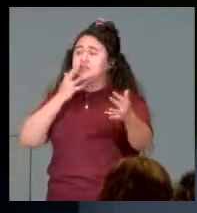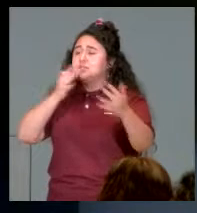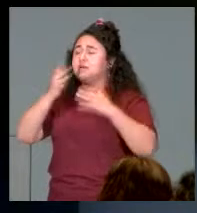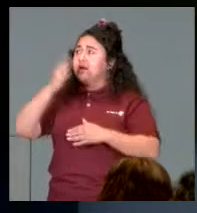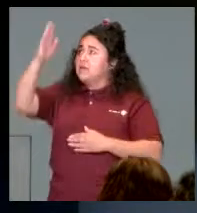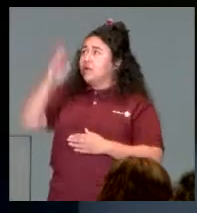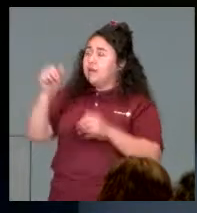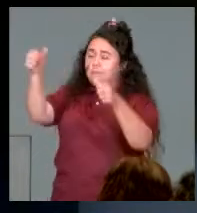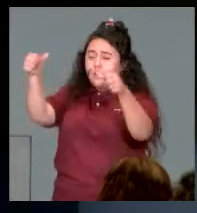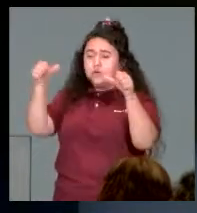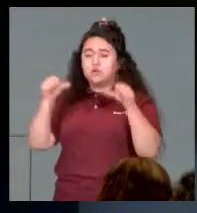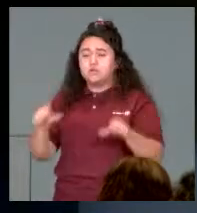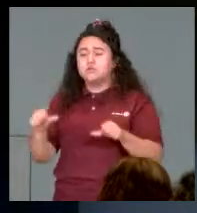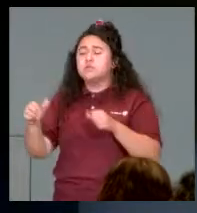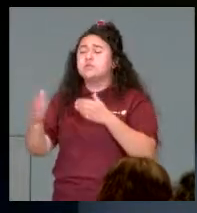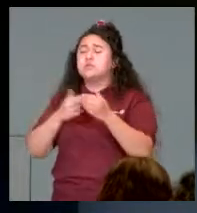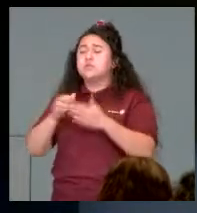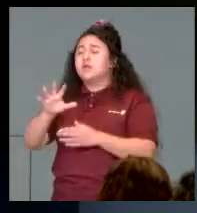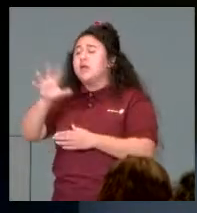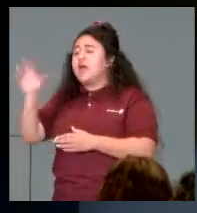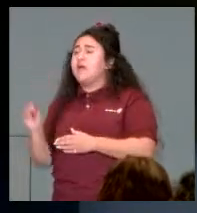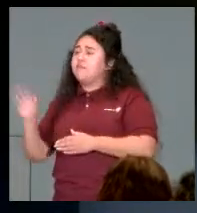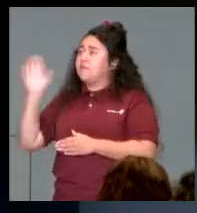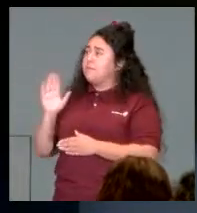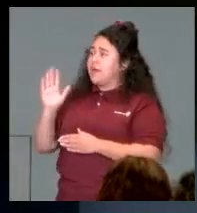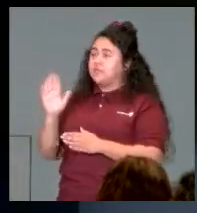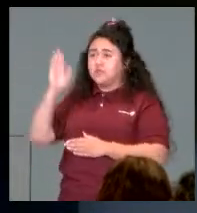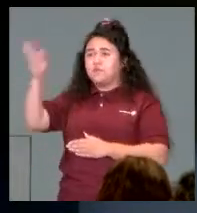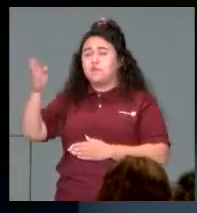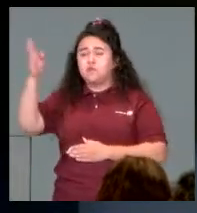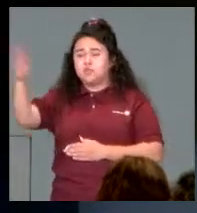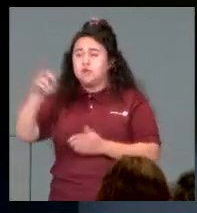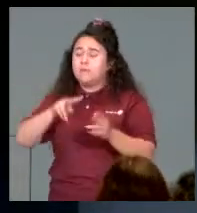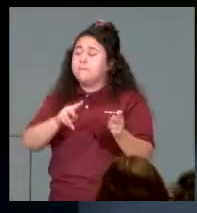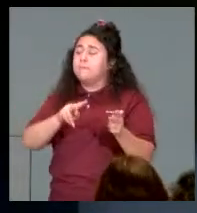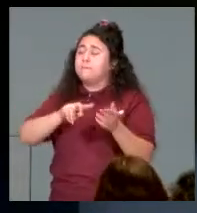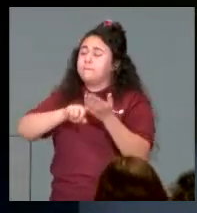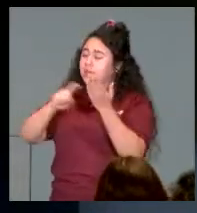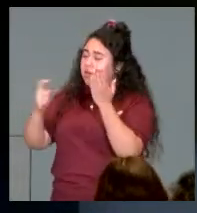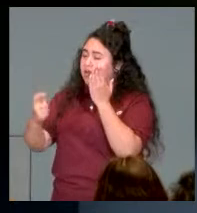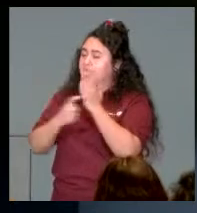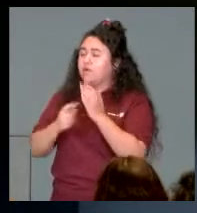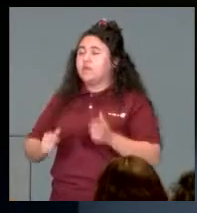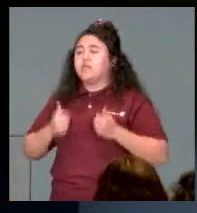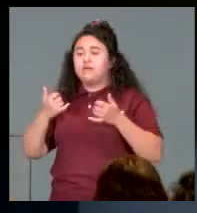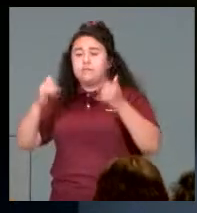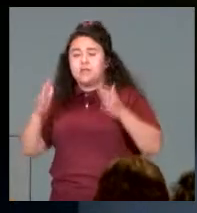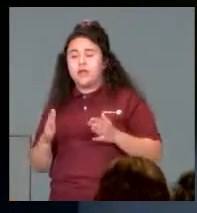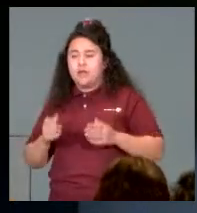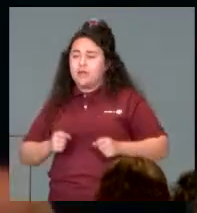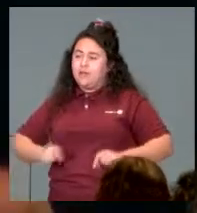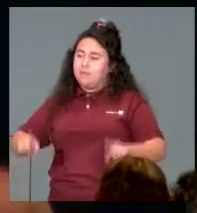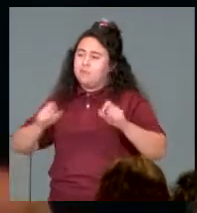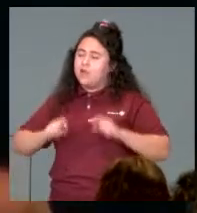guideposts, despite non-African past and futures, a metaphorical but not surreal day in a horn-ridden life, horn player improvising